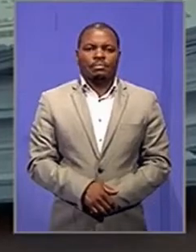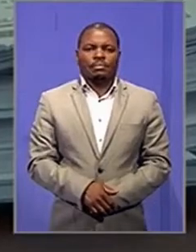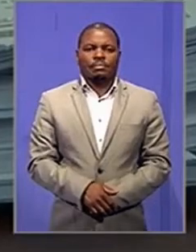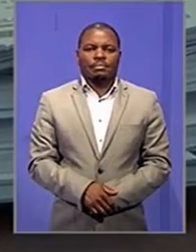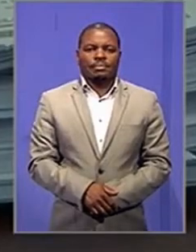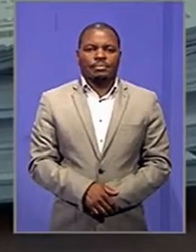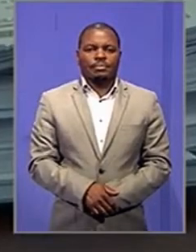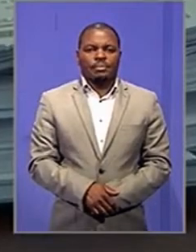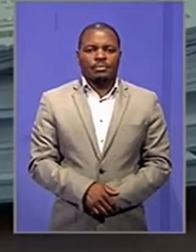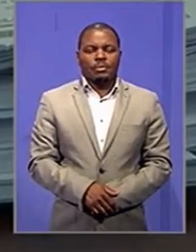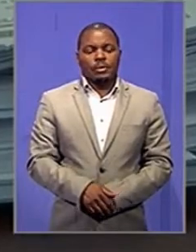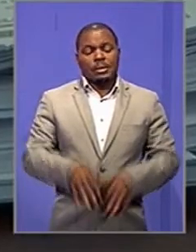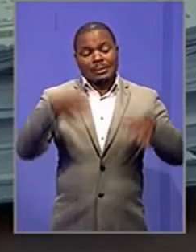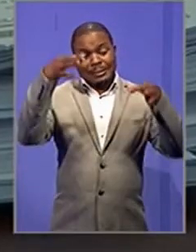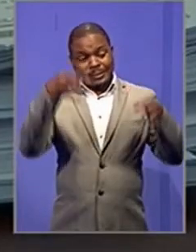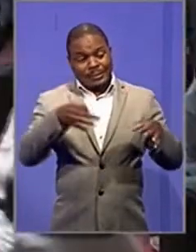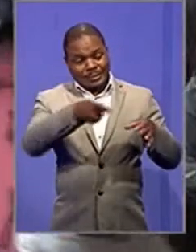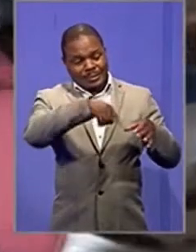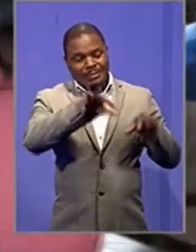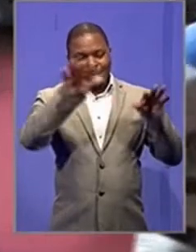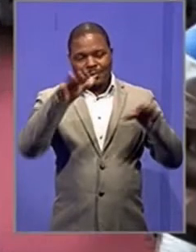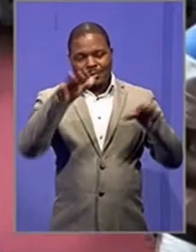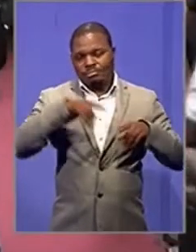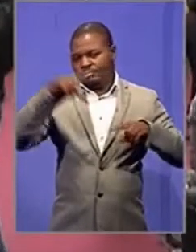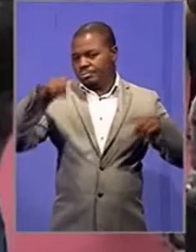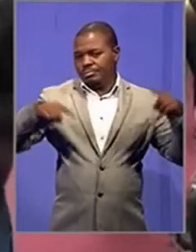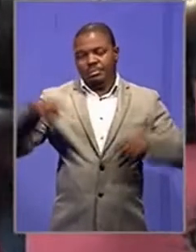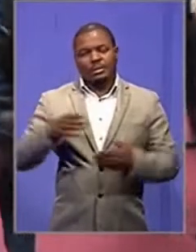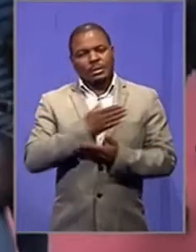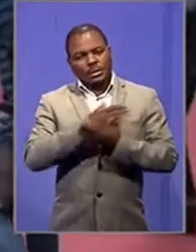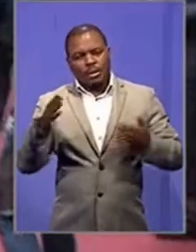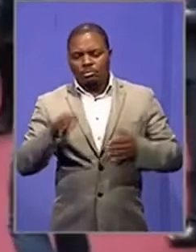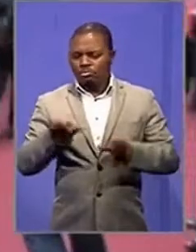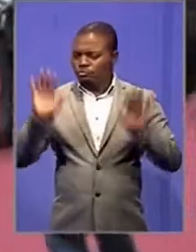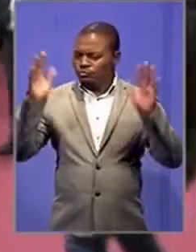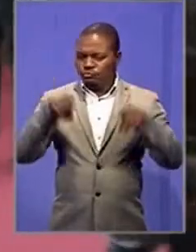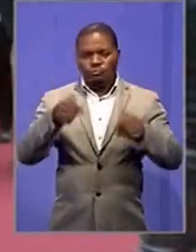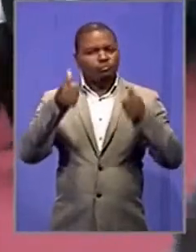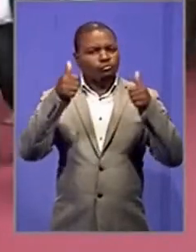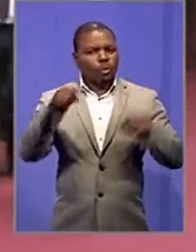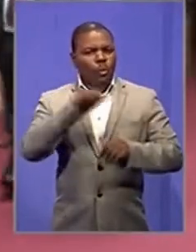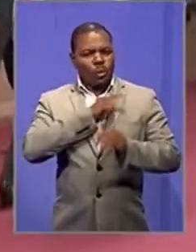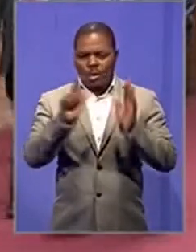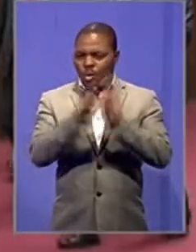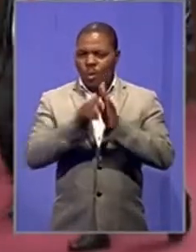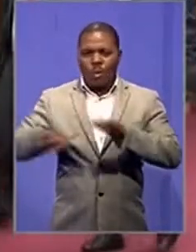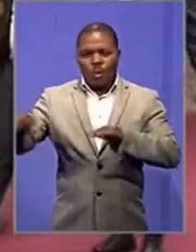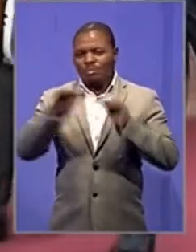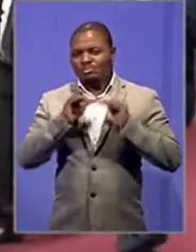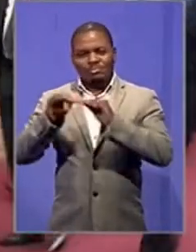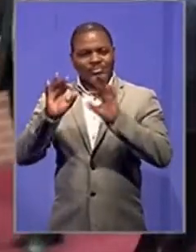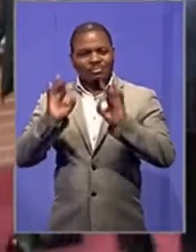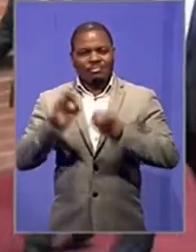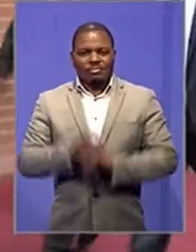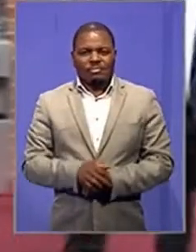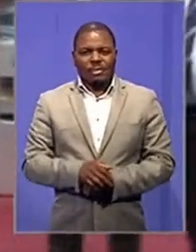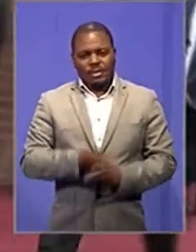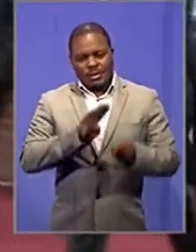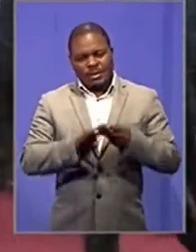Katlholo e arogantse setšhaba ka bogare fa ba bangwe ba itlotlomaditse jaaka phenyo ya tsamaiso ya molao, ba bangwe ba